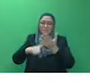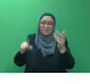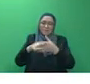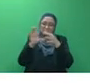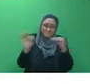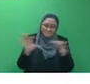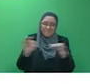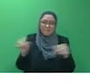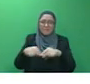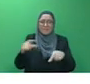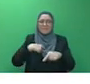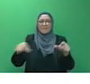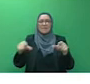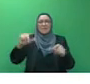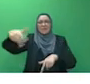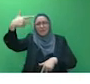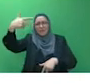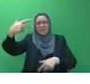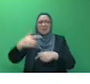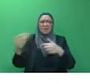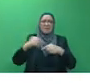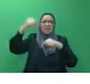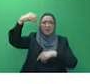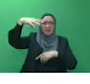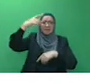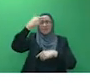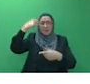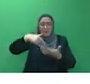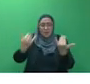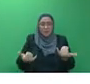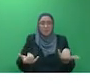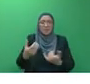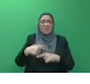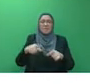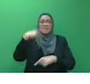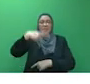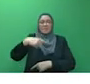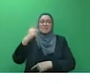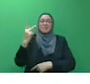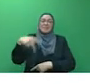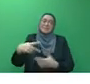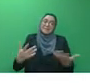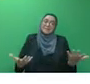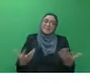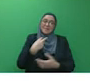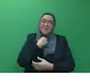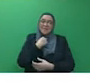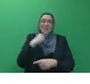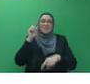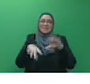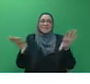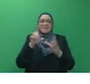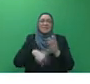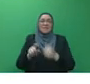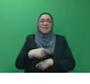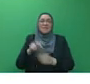mild effects and subtitling and camera and lights but because of the mco it what